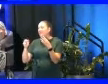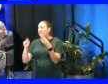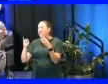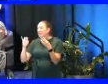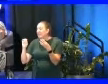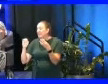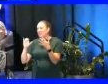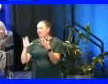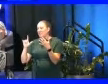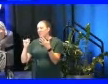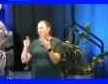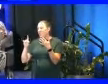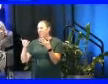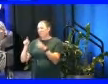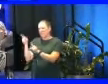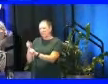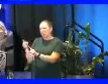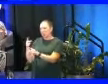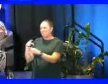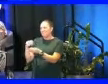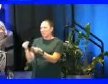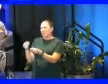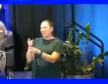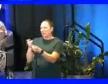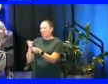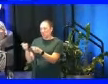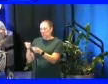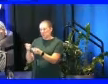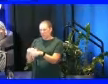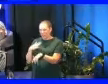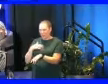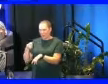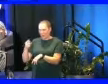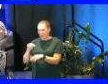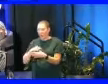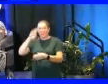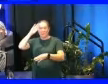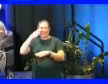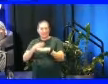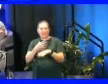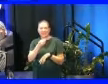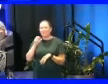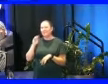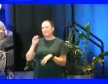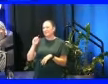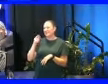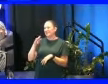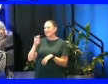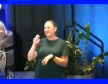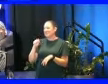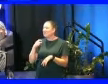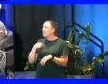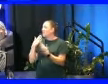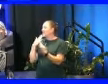They're my property manager at the apartment that I have. Miss Stacy Tobin, Miss Givens, and my son who's out there. And also, I'd like to thank this